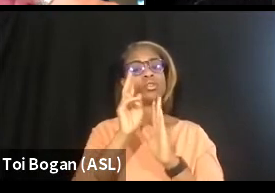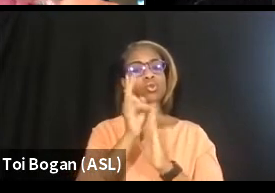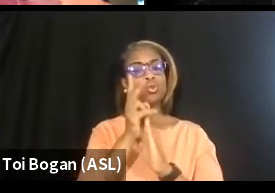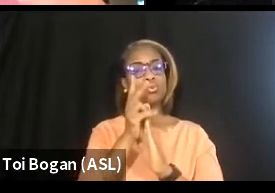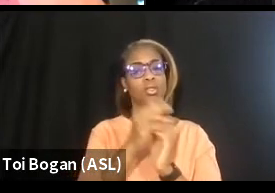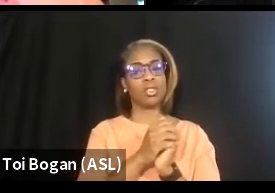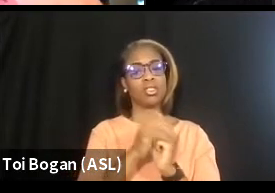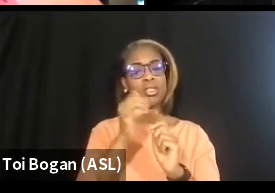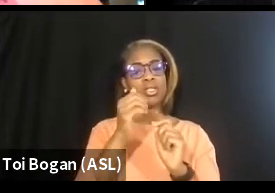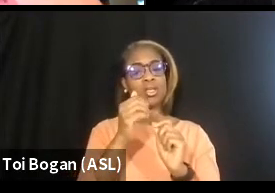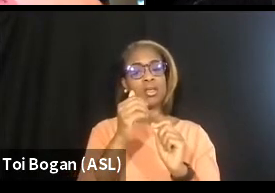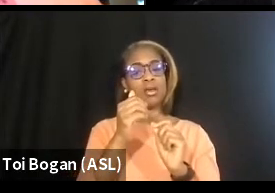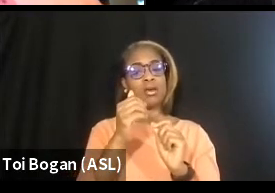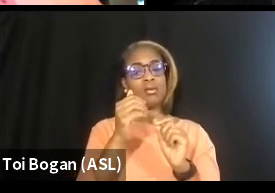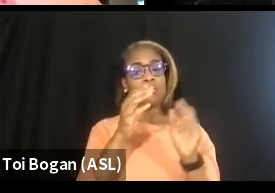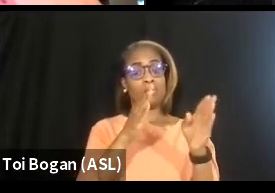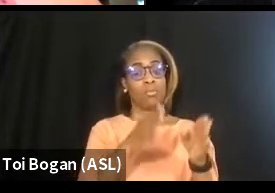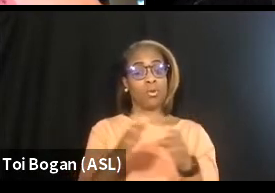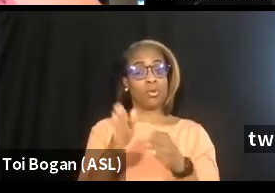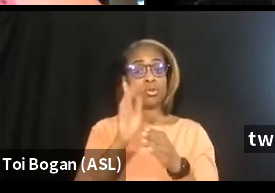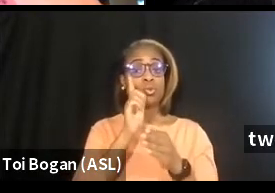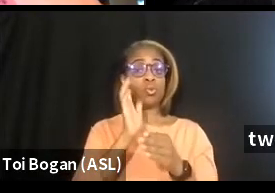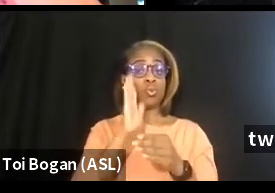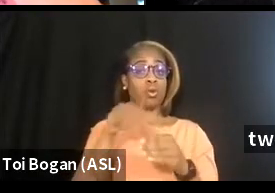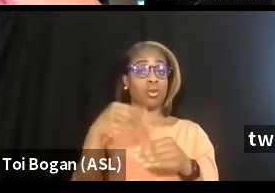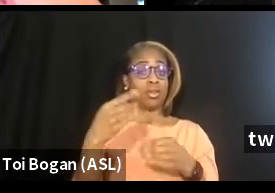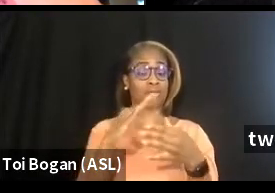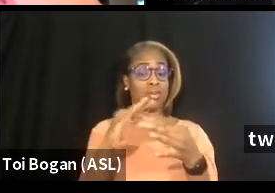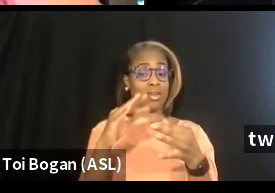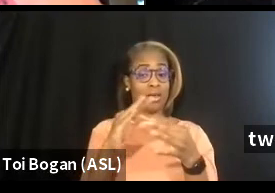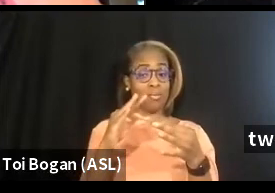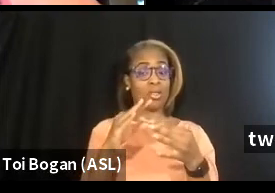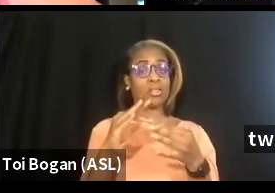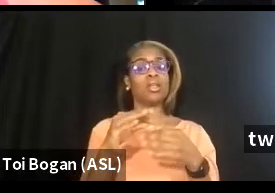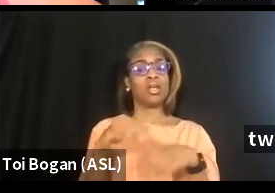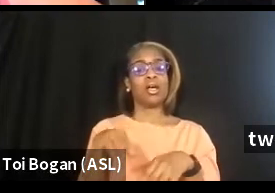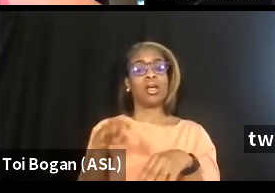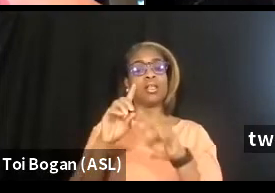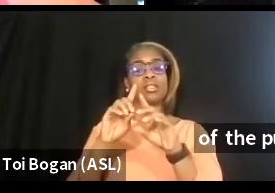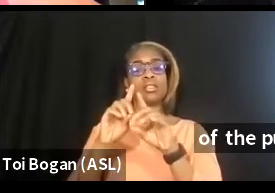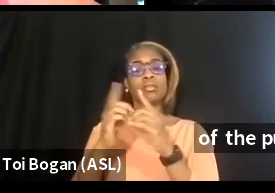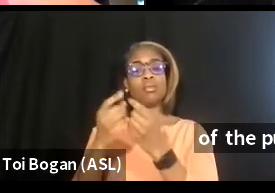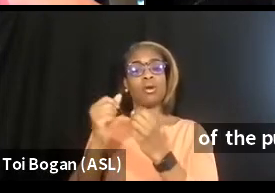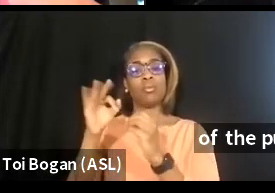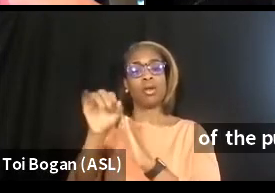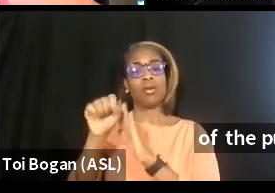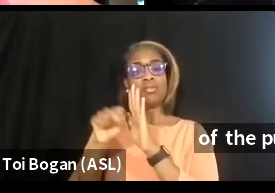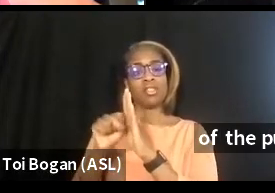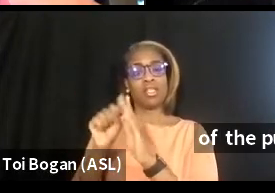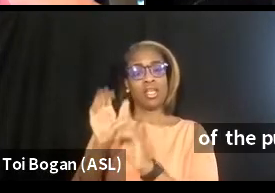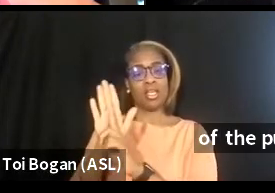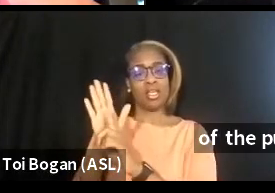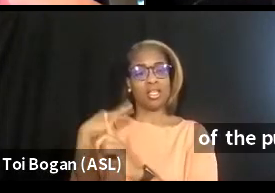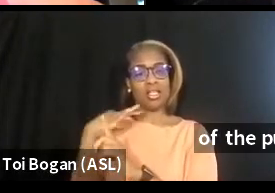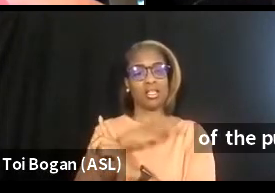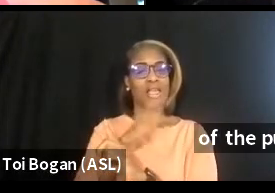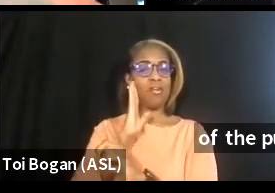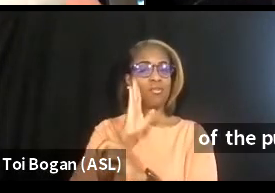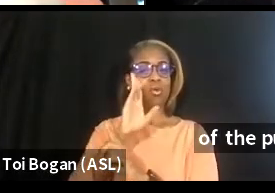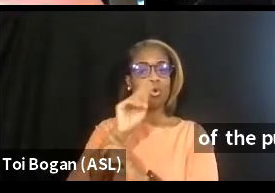each member of the public who will be addressing the commission, the Department of State staff will unmute the person who